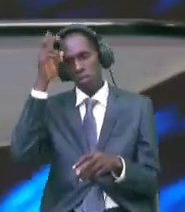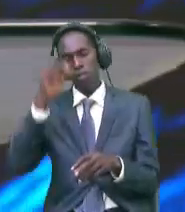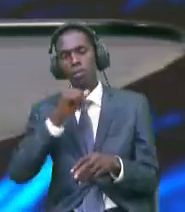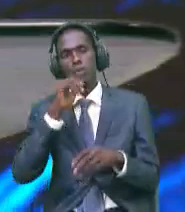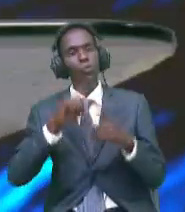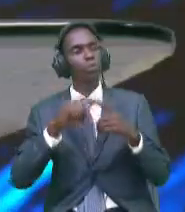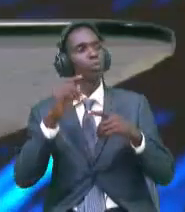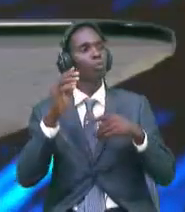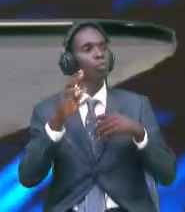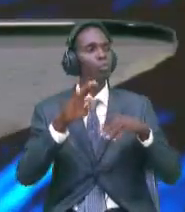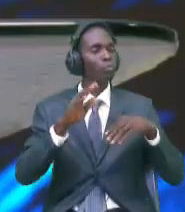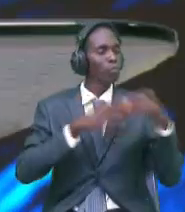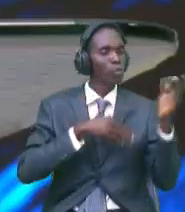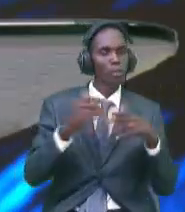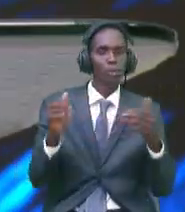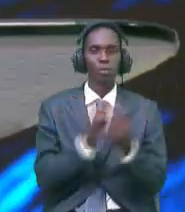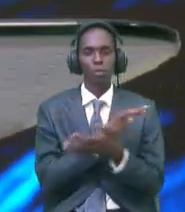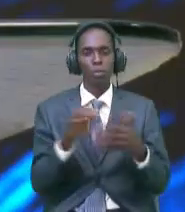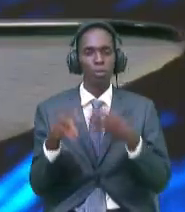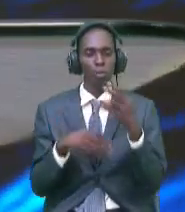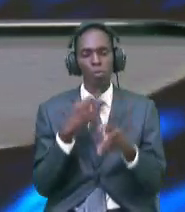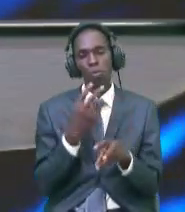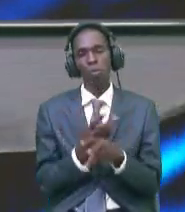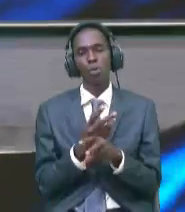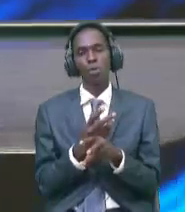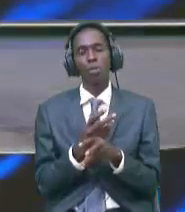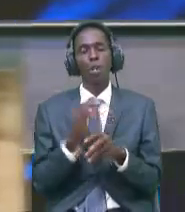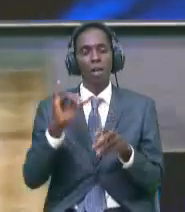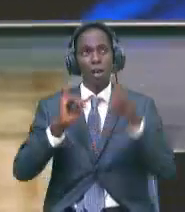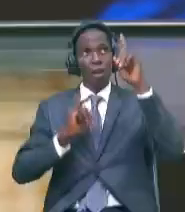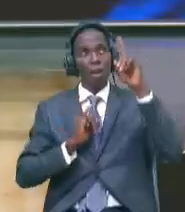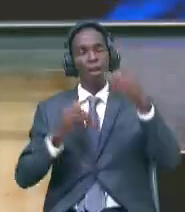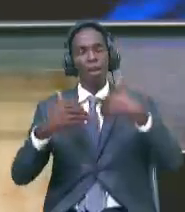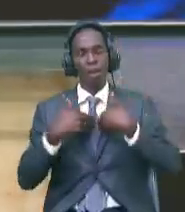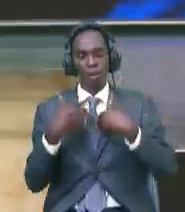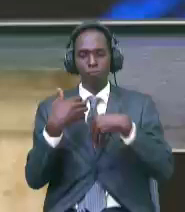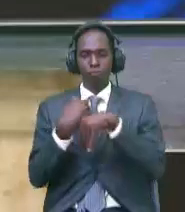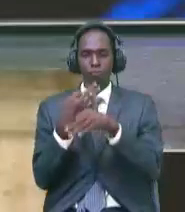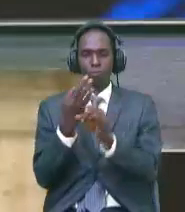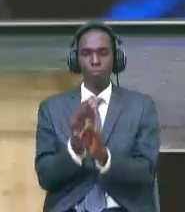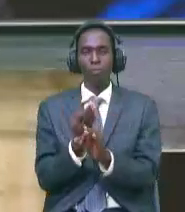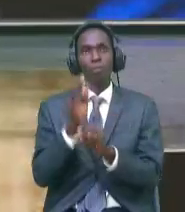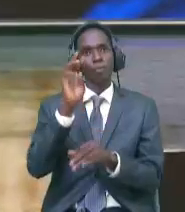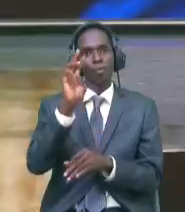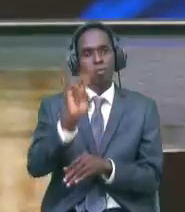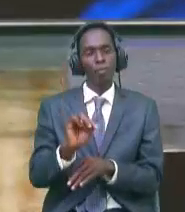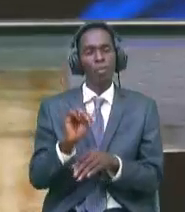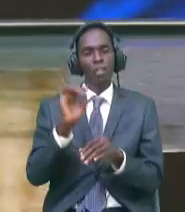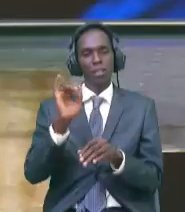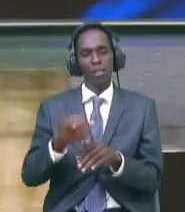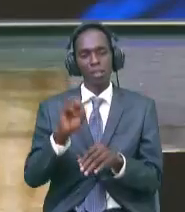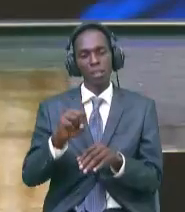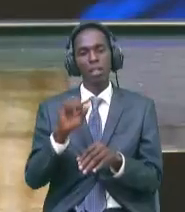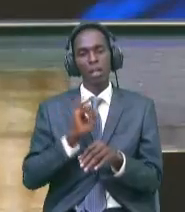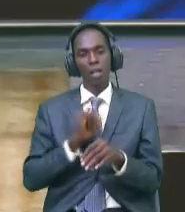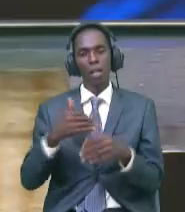perishing world. I've created him for my glory. I have formed him. Yea, I have made him. And then